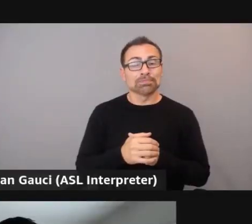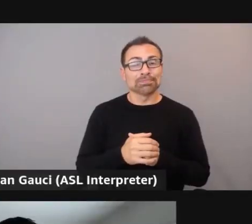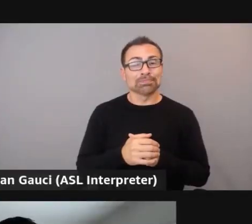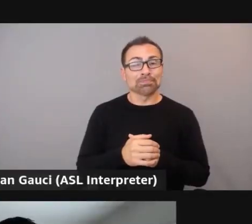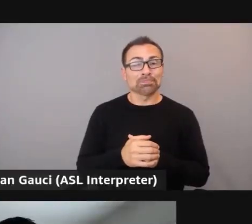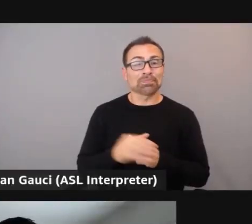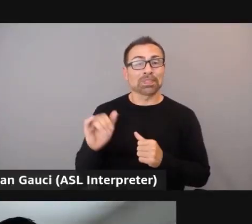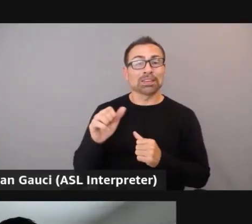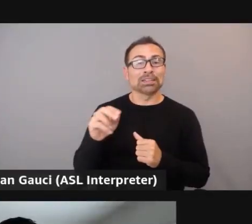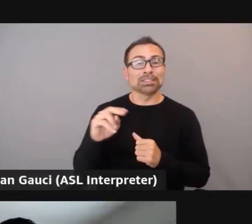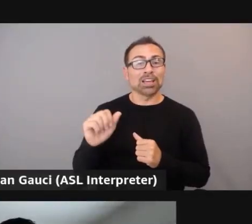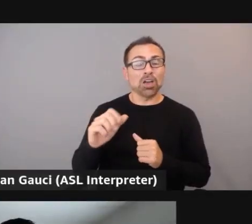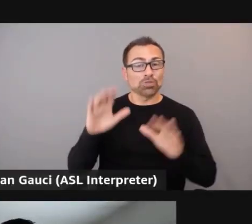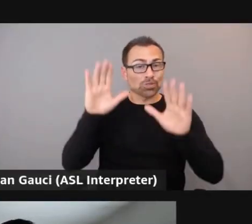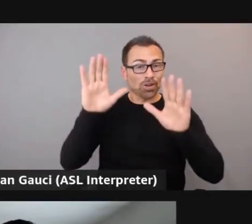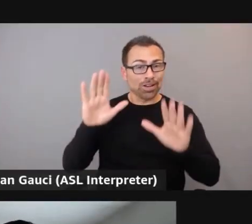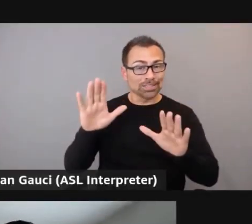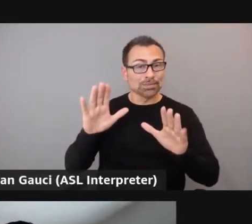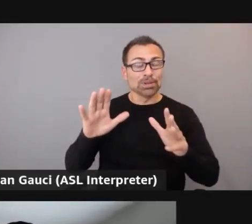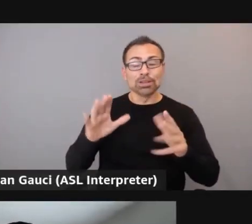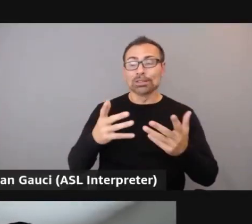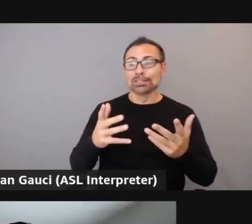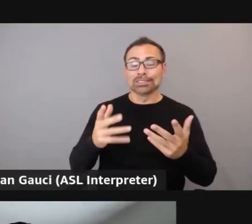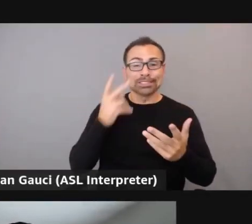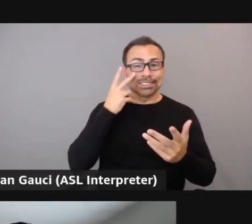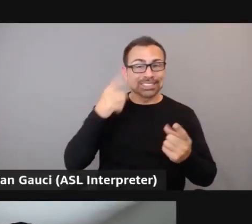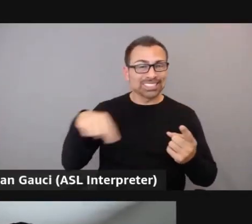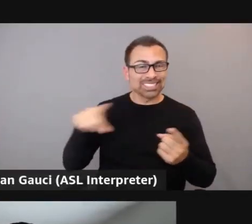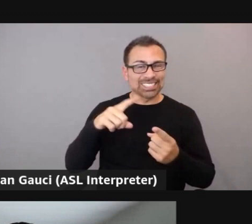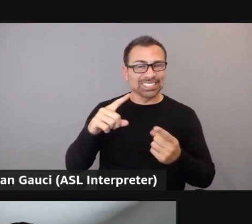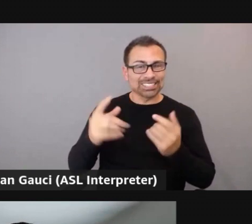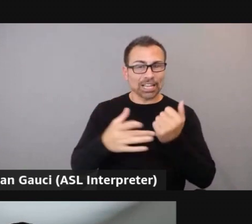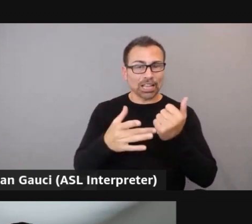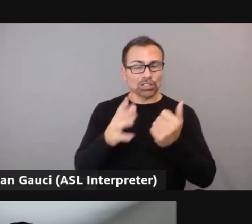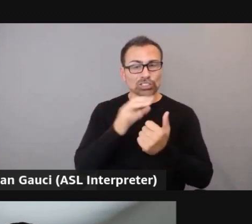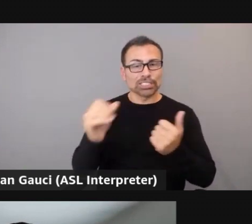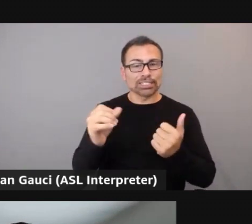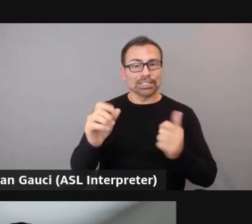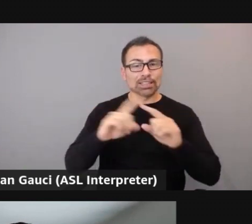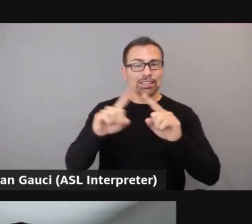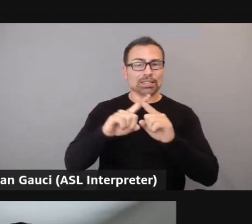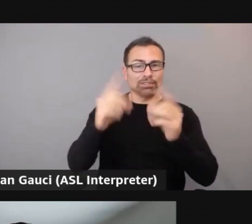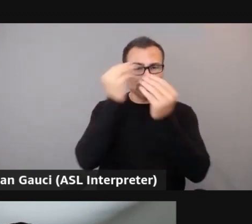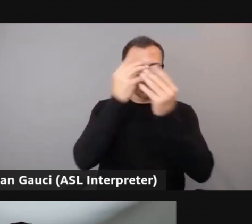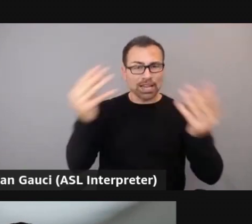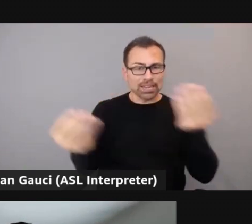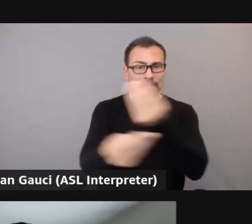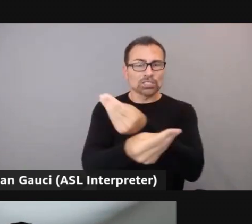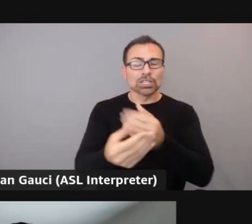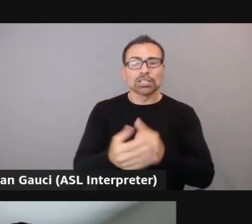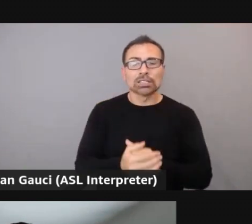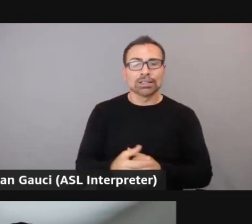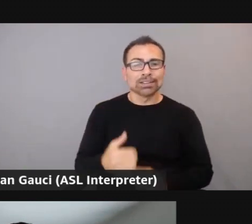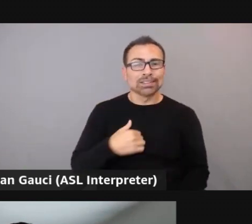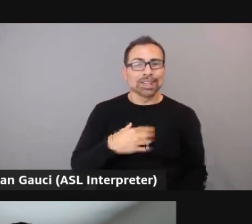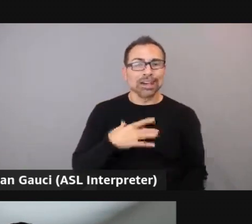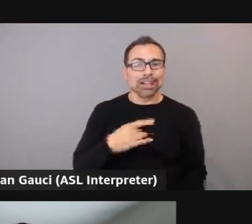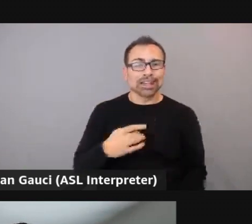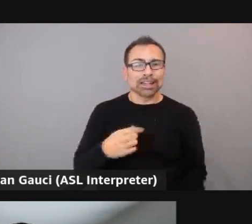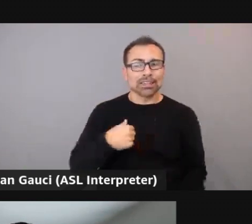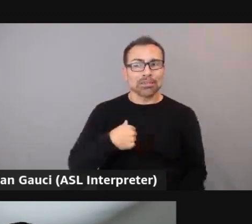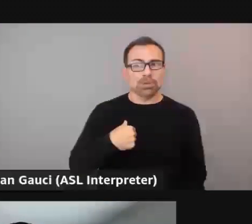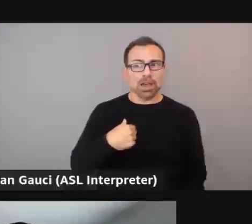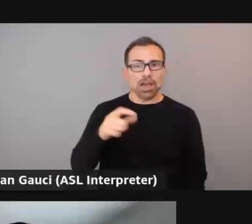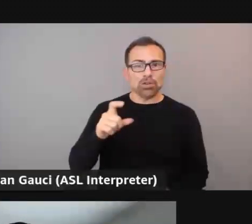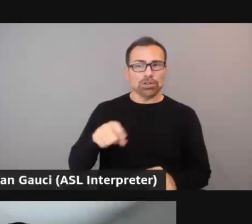and great to see this awesome technology and also the different data exchange. And I like the fact that I don't need to launch a satellite from my backyard